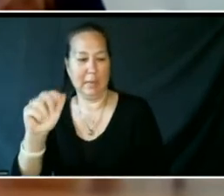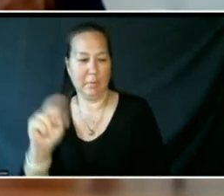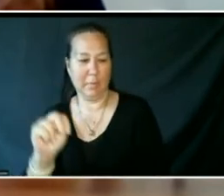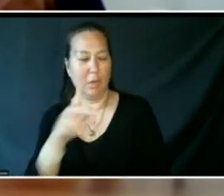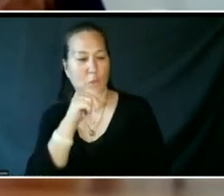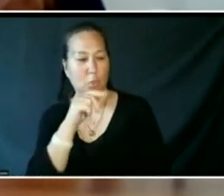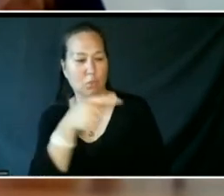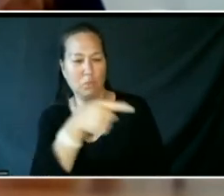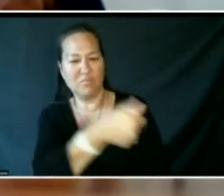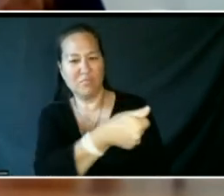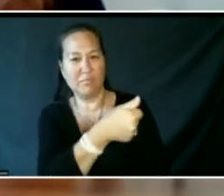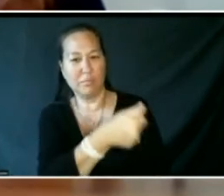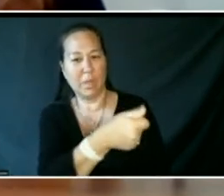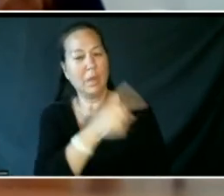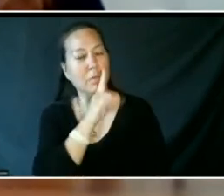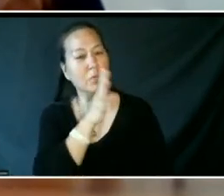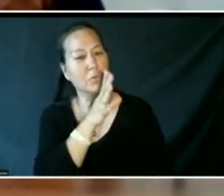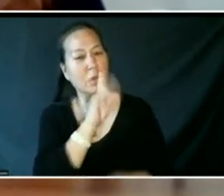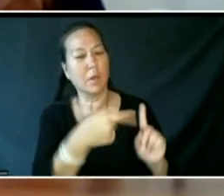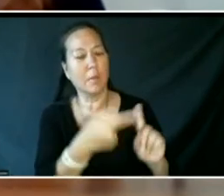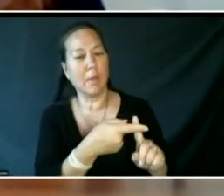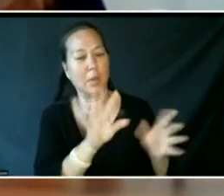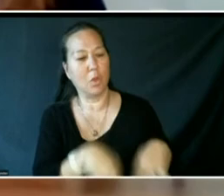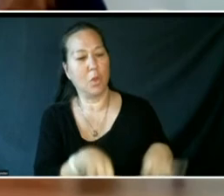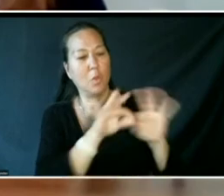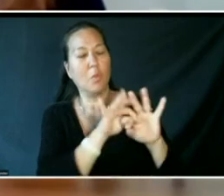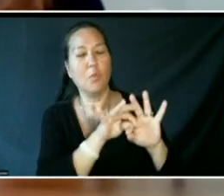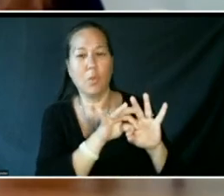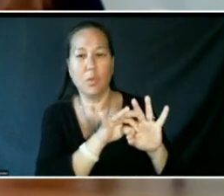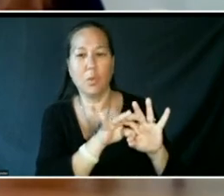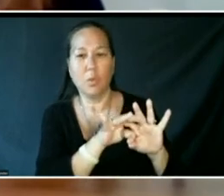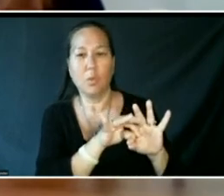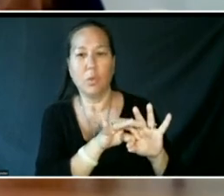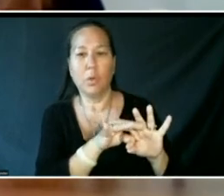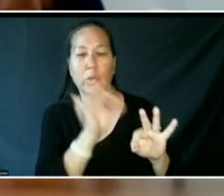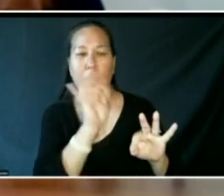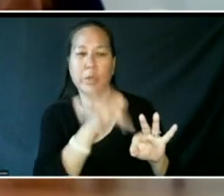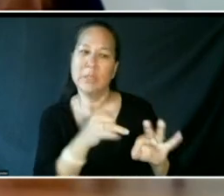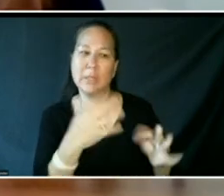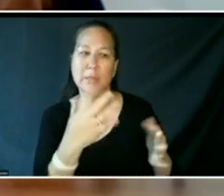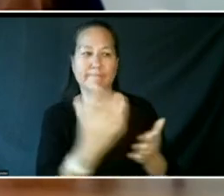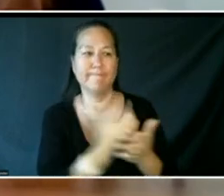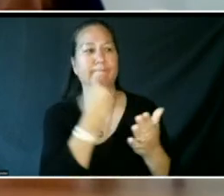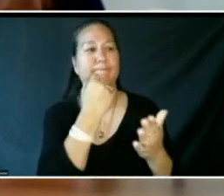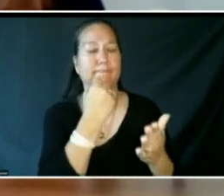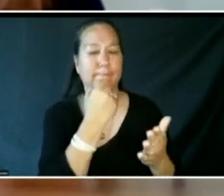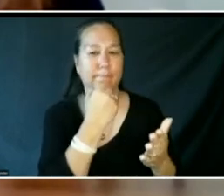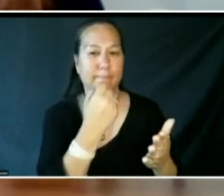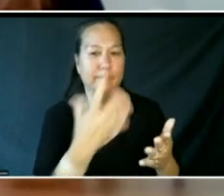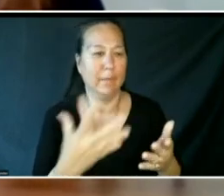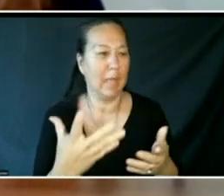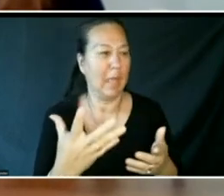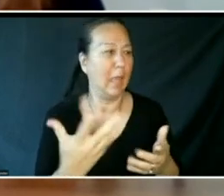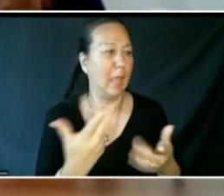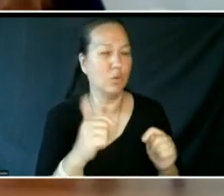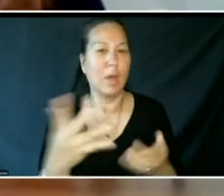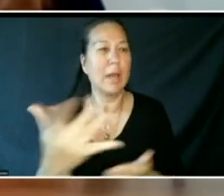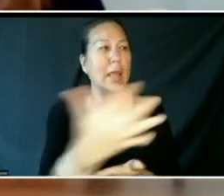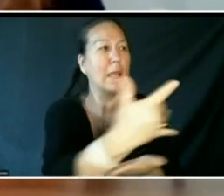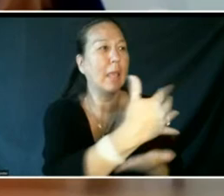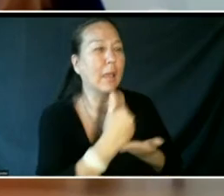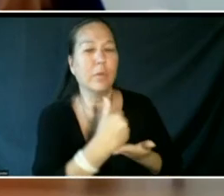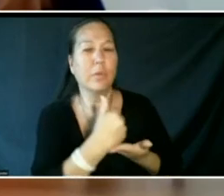about the importance of the RNC helping the campaign gather these contingent electors in case any of the